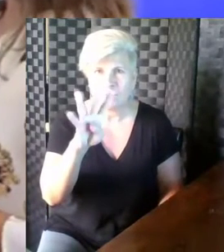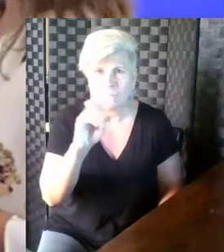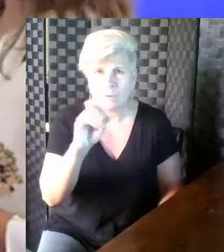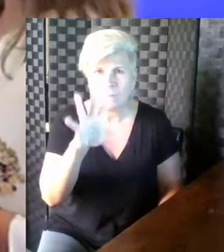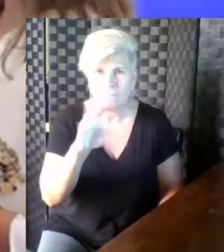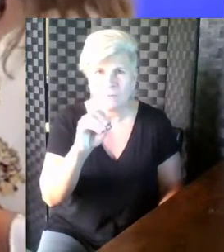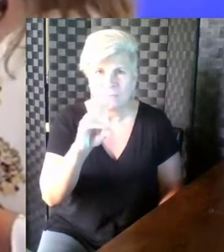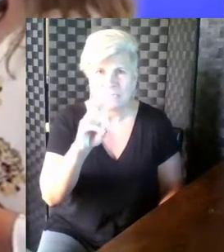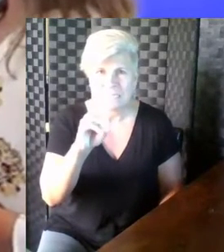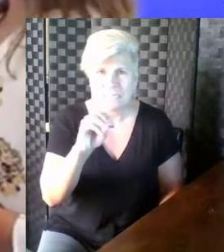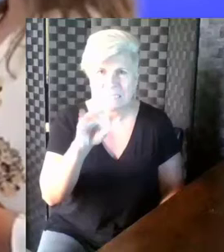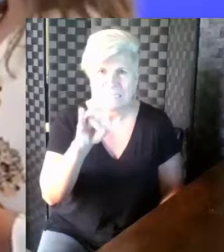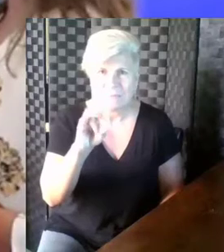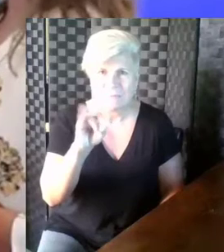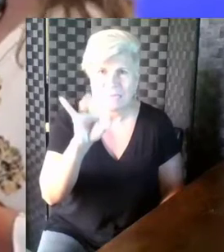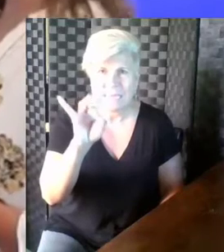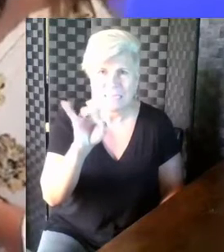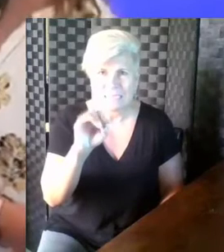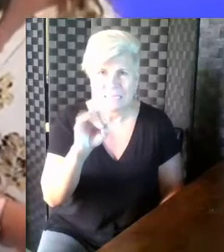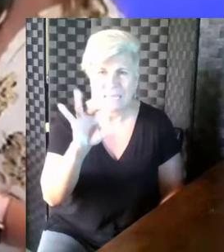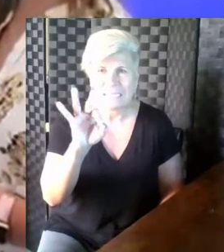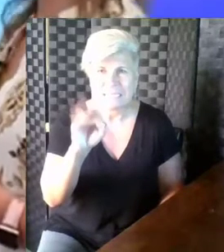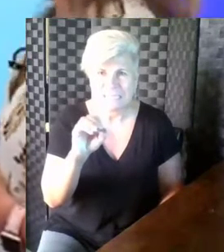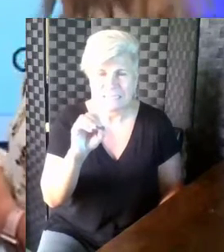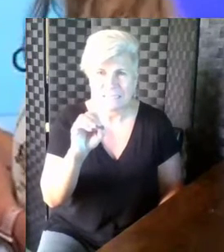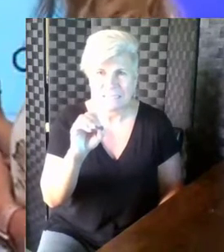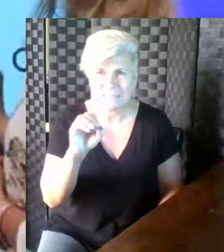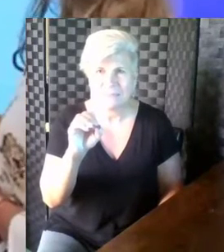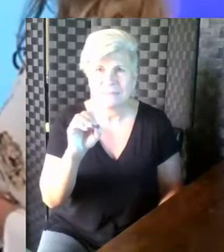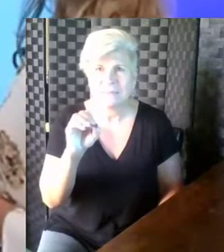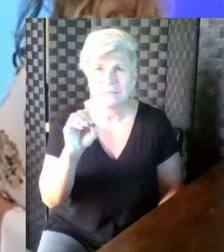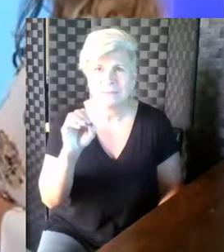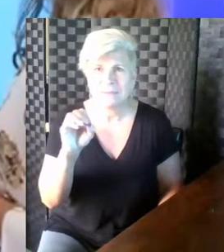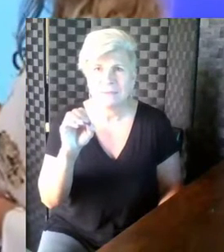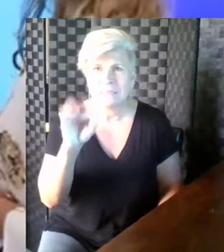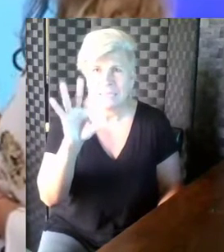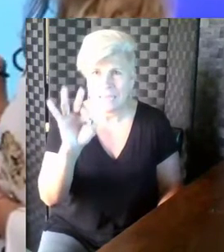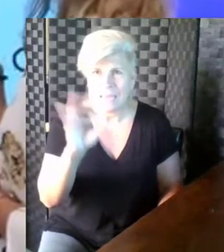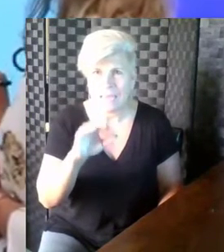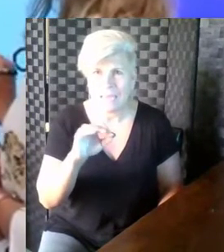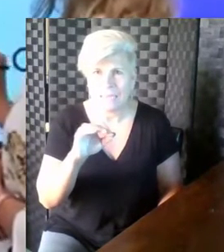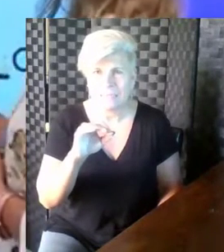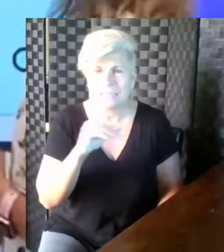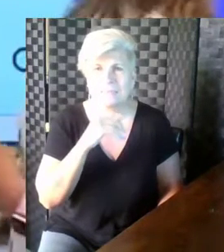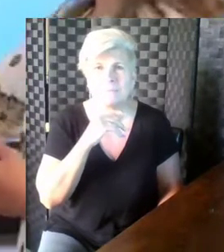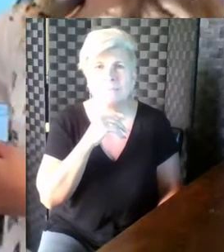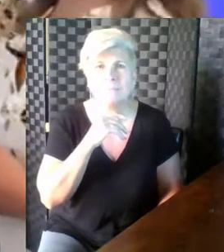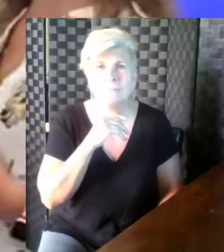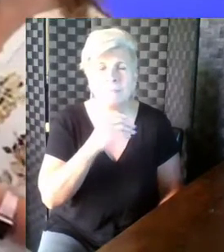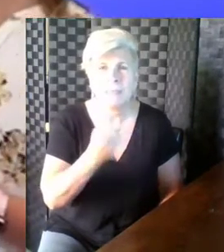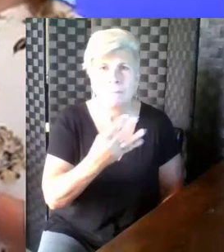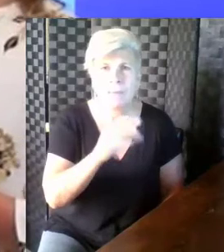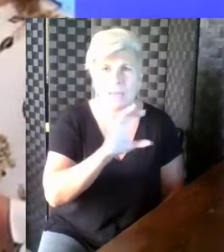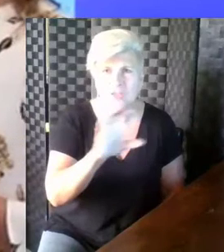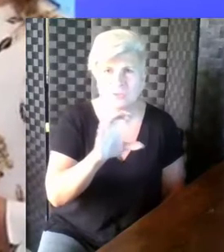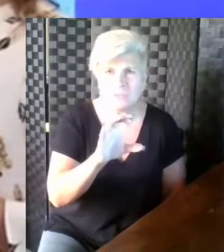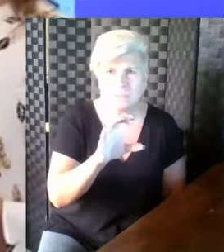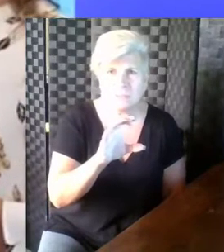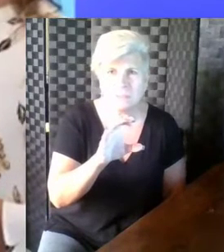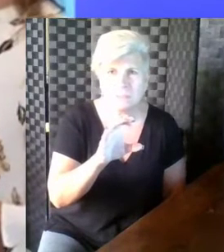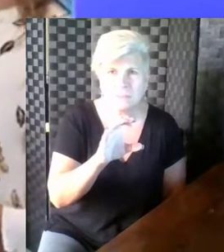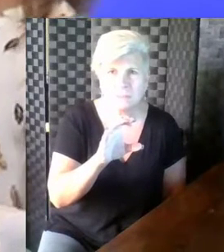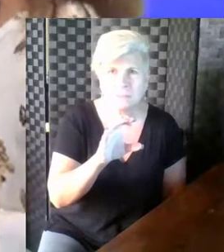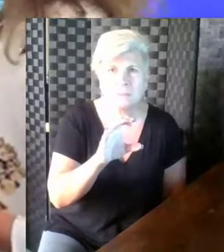20, 30, 40, 50, 60, 70, 80, 90. Okay, I'm going to put that here. And how many hundreds were